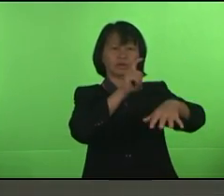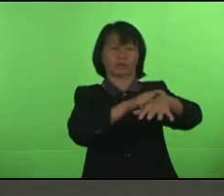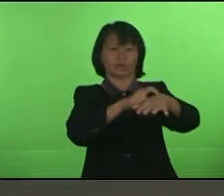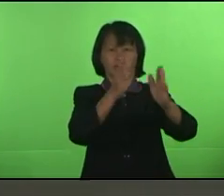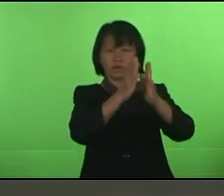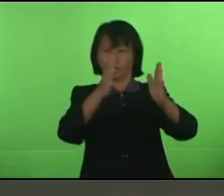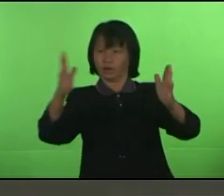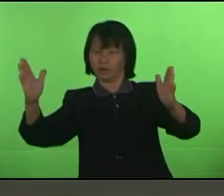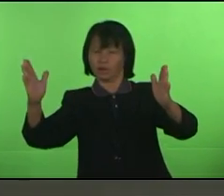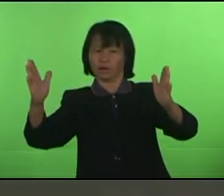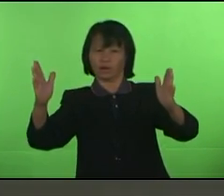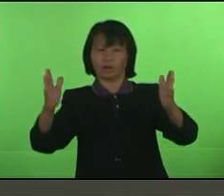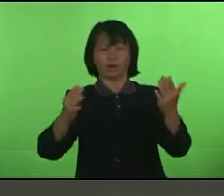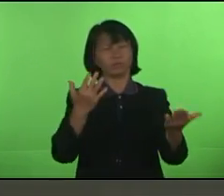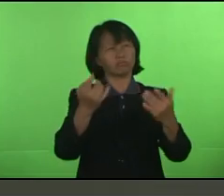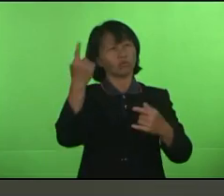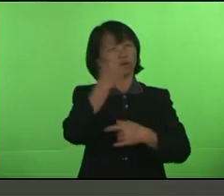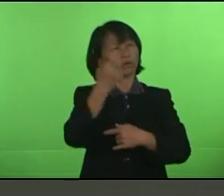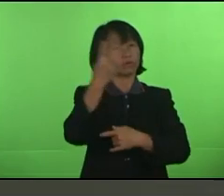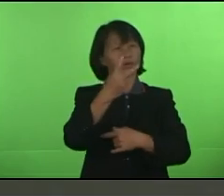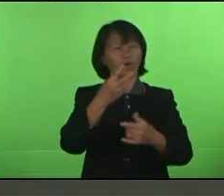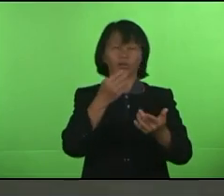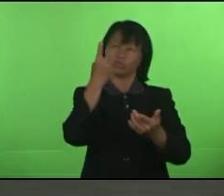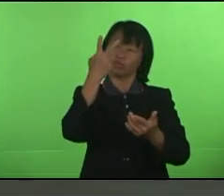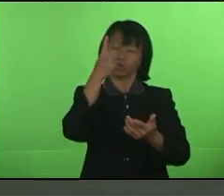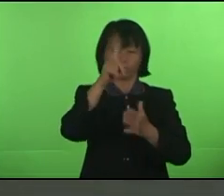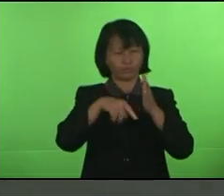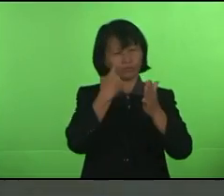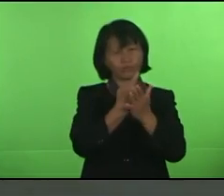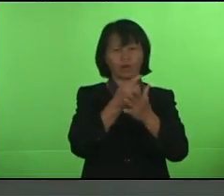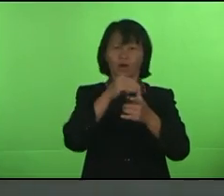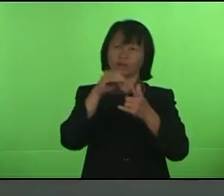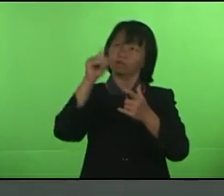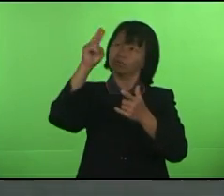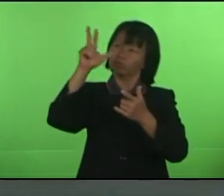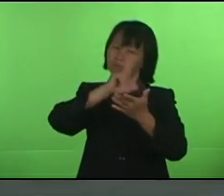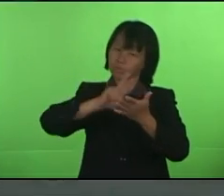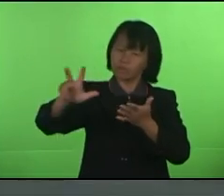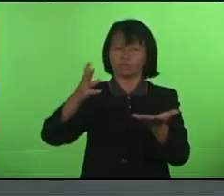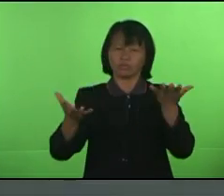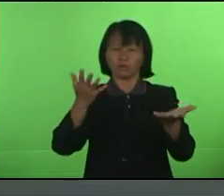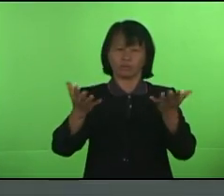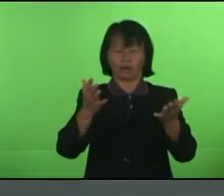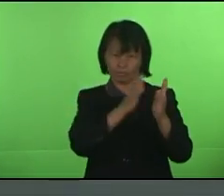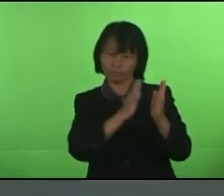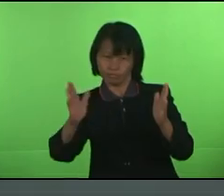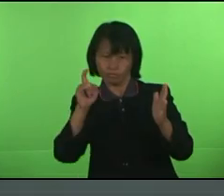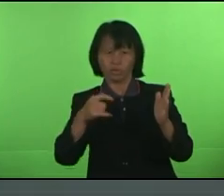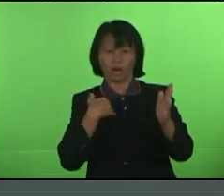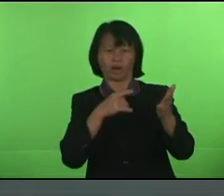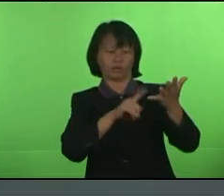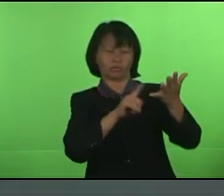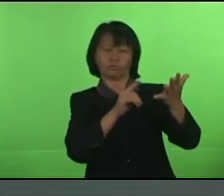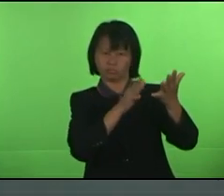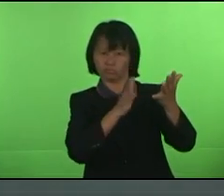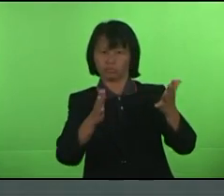tertentu. Within 2 days ke, few hours ke, few weeks ke. Okay? And we should know also, these